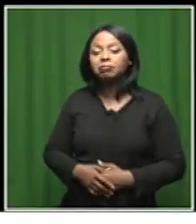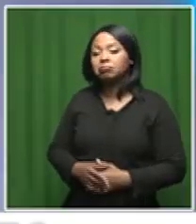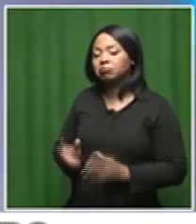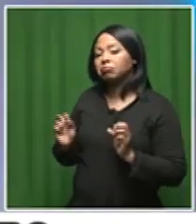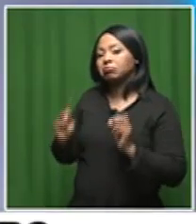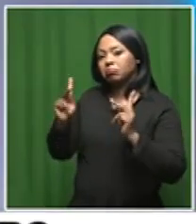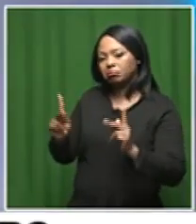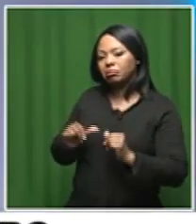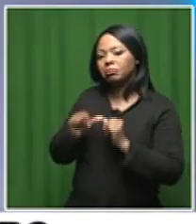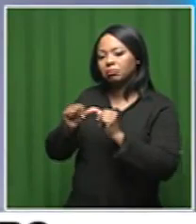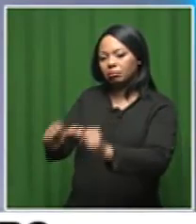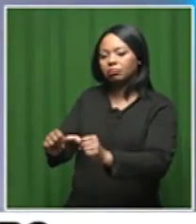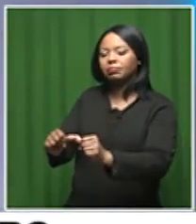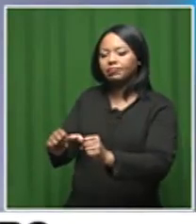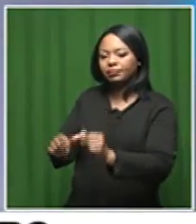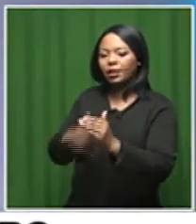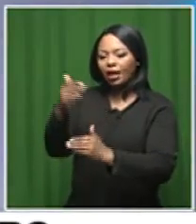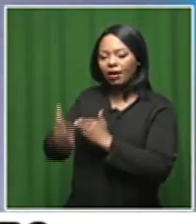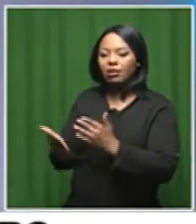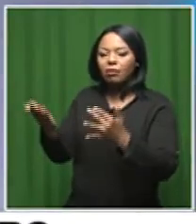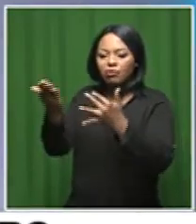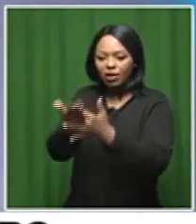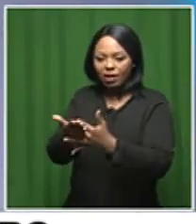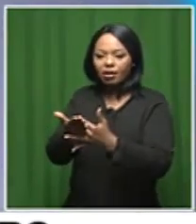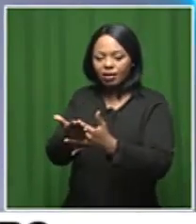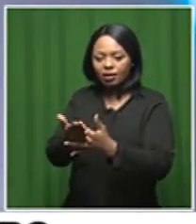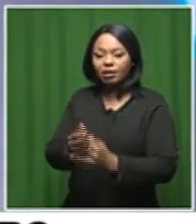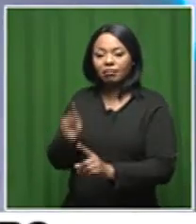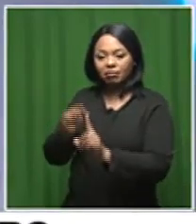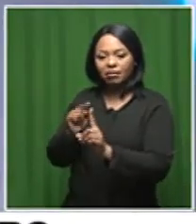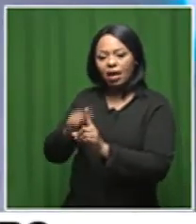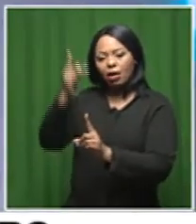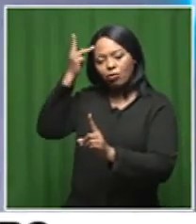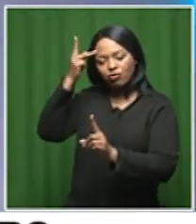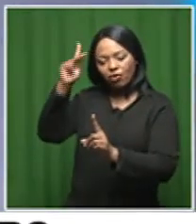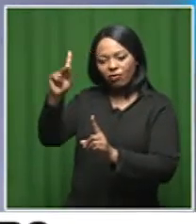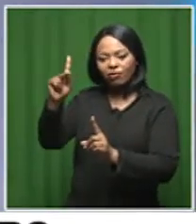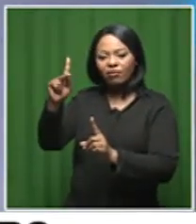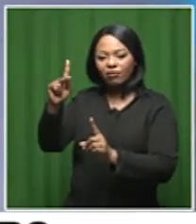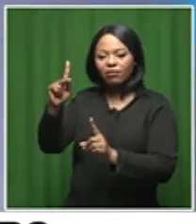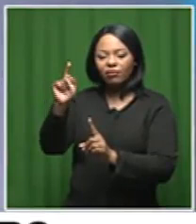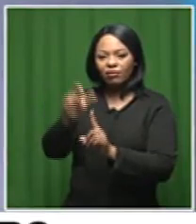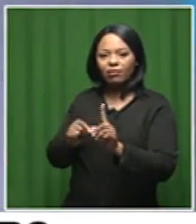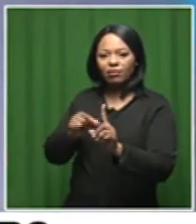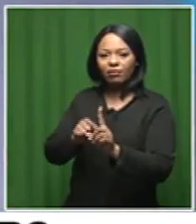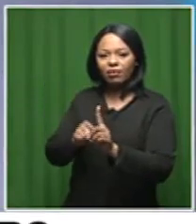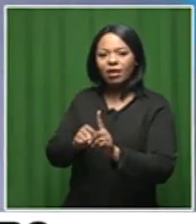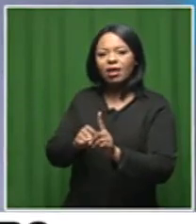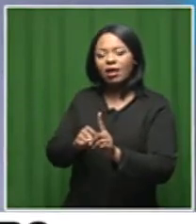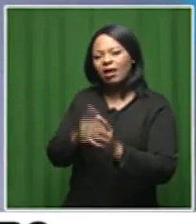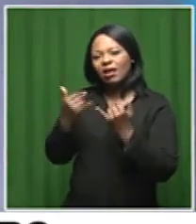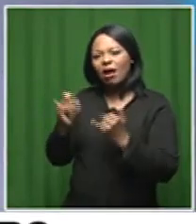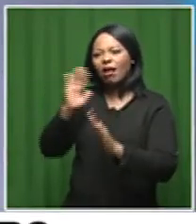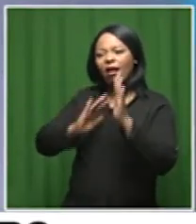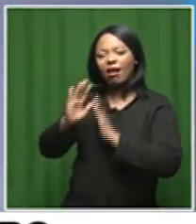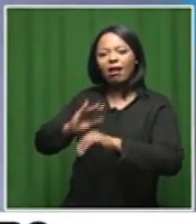we're going to continue this conversation, of course, after the break. And that is Prof, who is joining us today to really speak about what all these